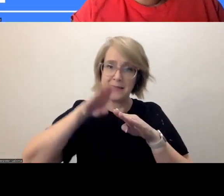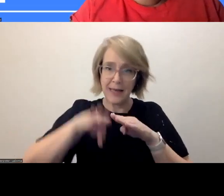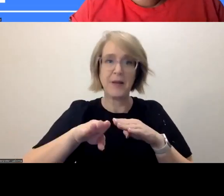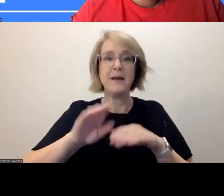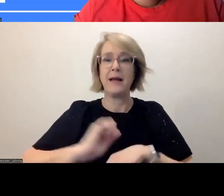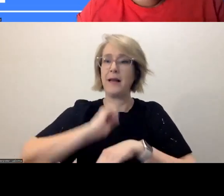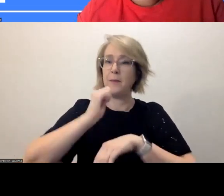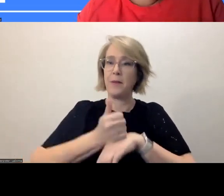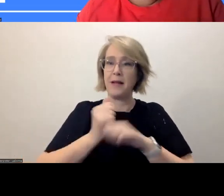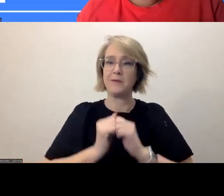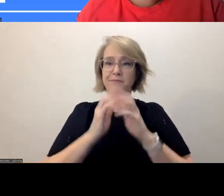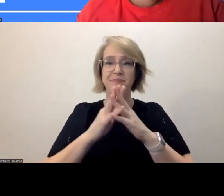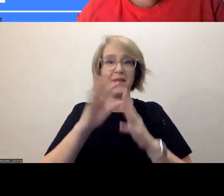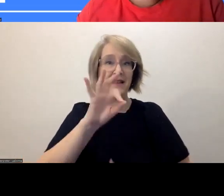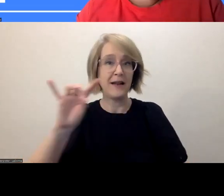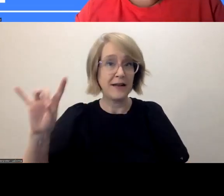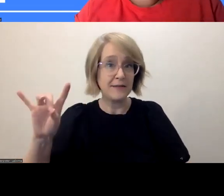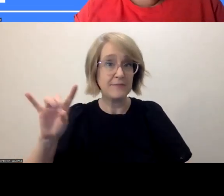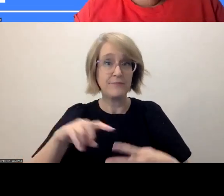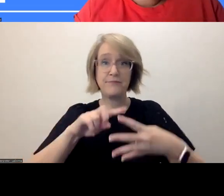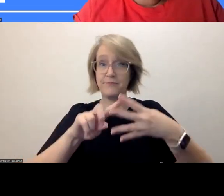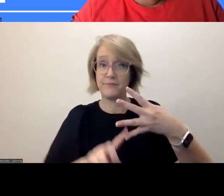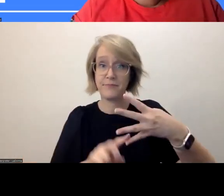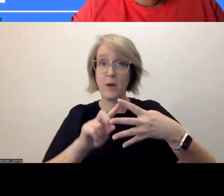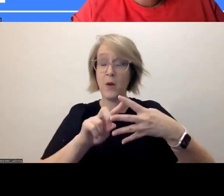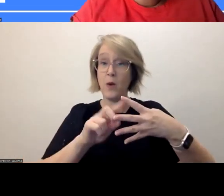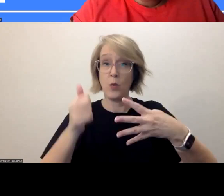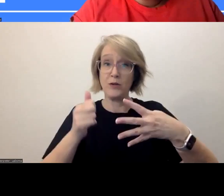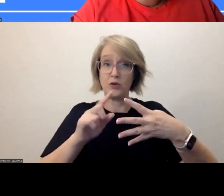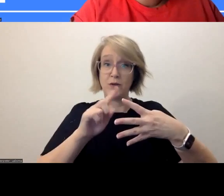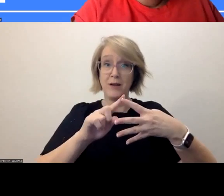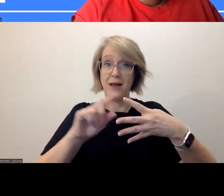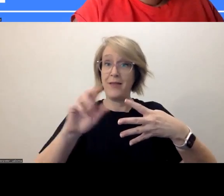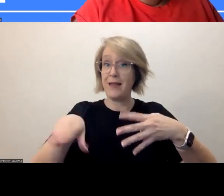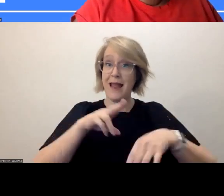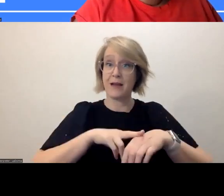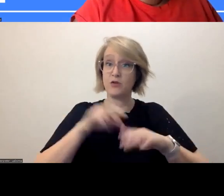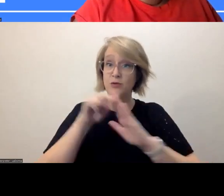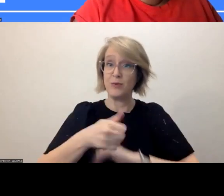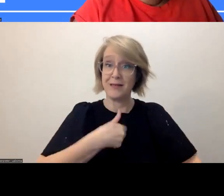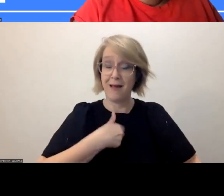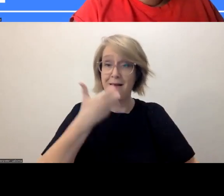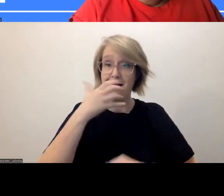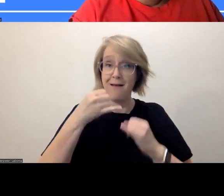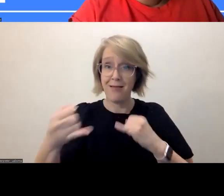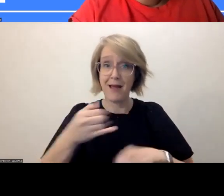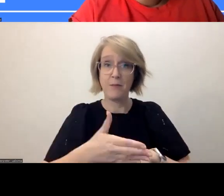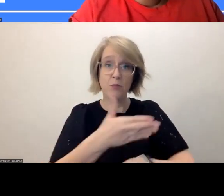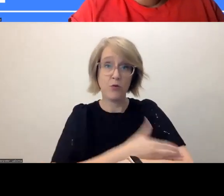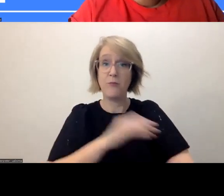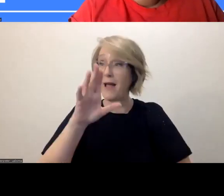of 988? Was it A, the National Suicide Hotline Improvement Act was passed? B, the FCC